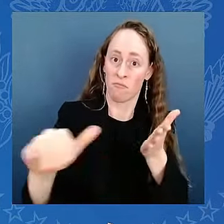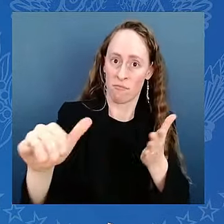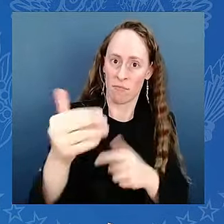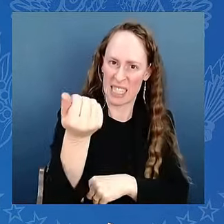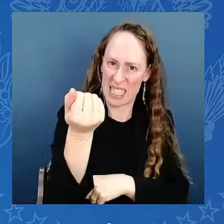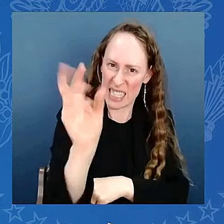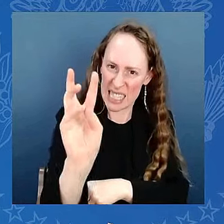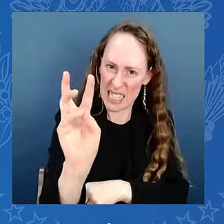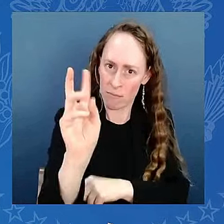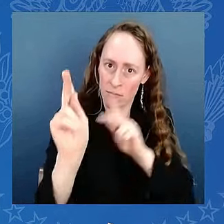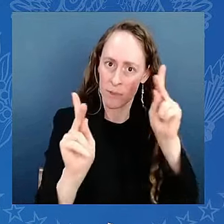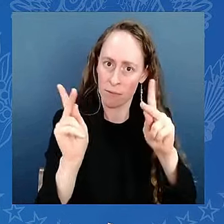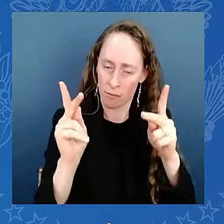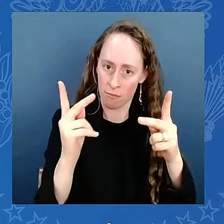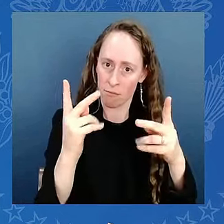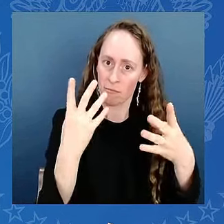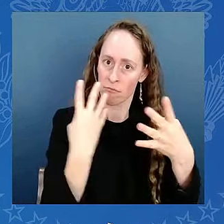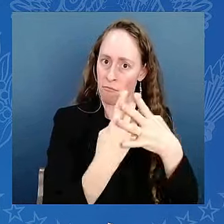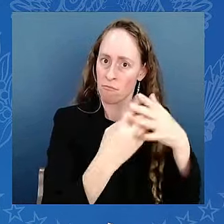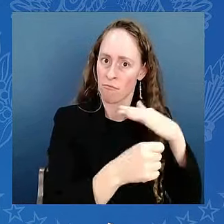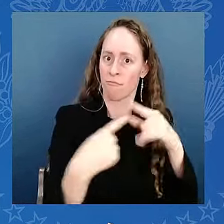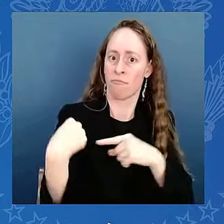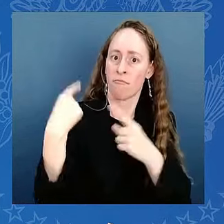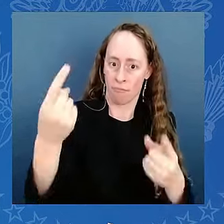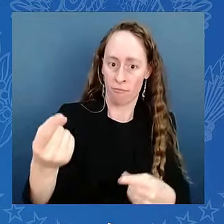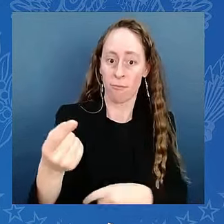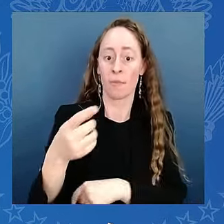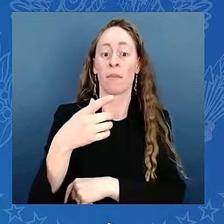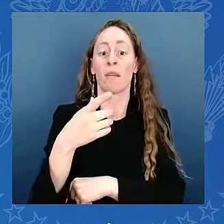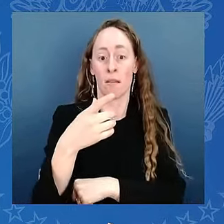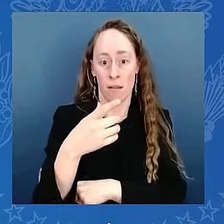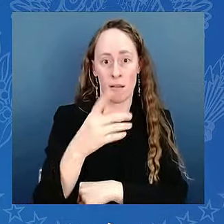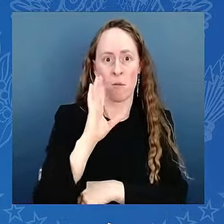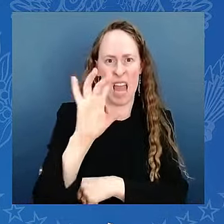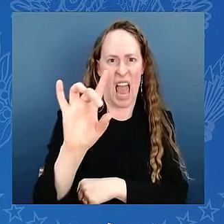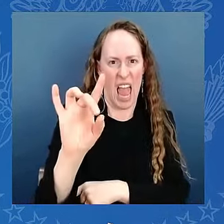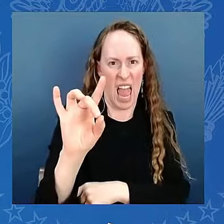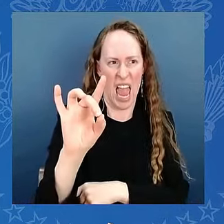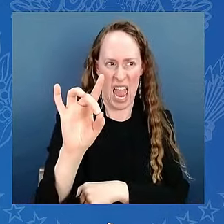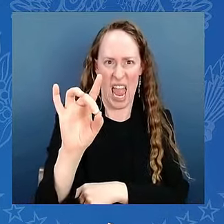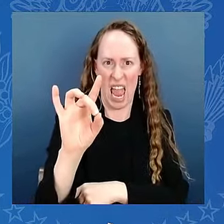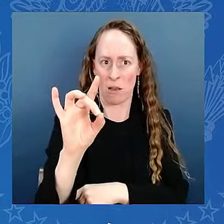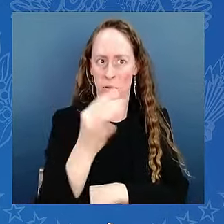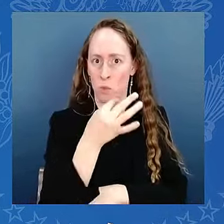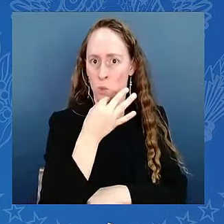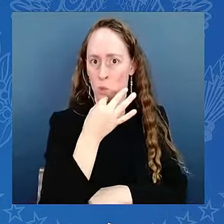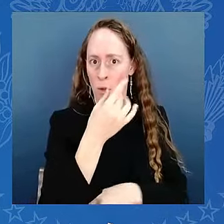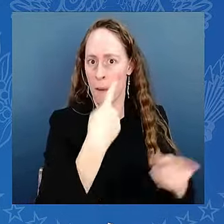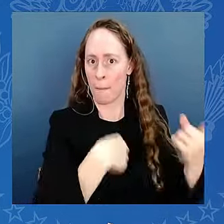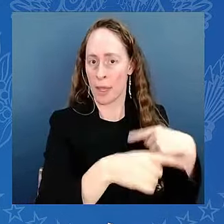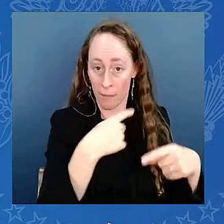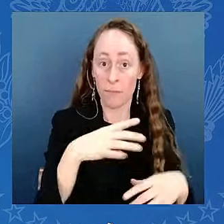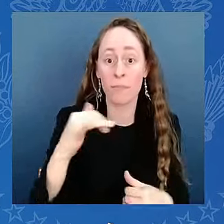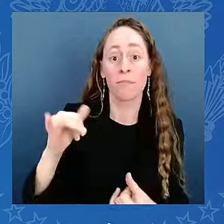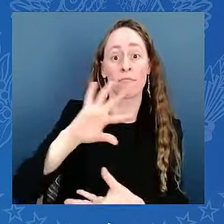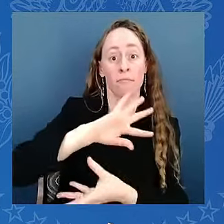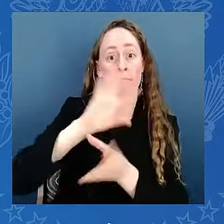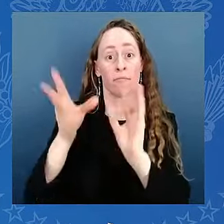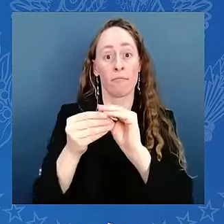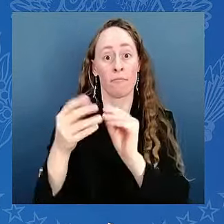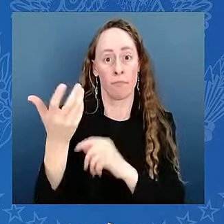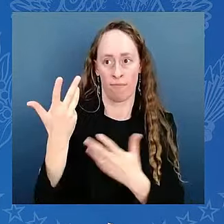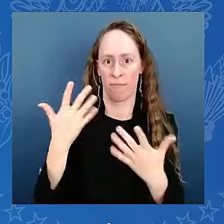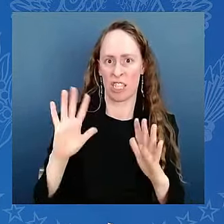home as well. These 16 prisoners from Russia that Russia has released include 4 Americans, 5